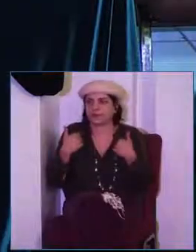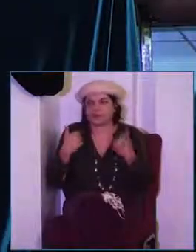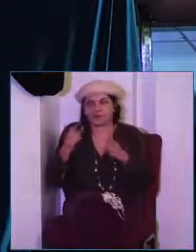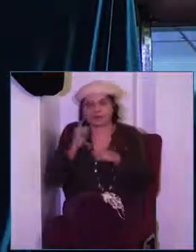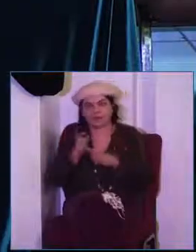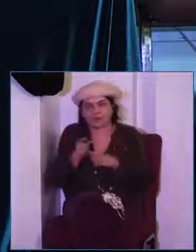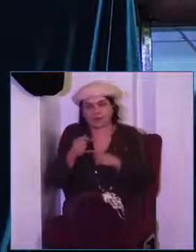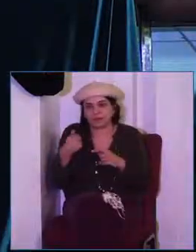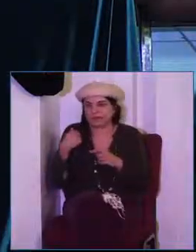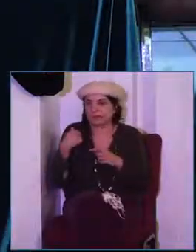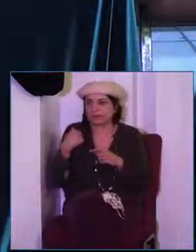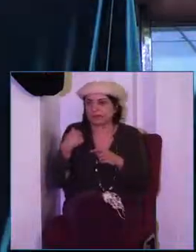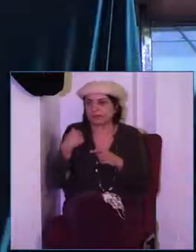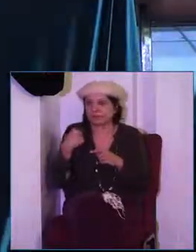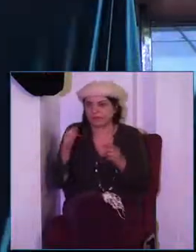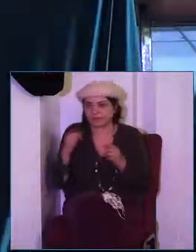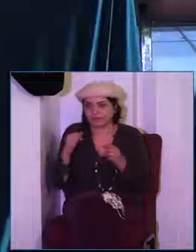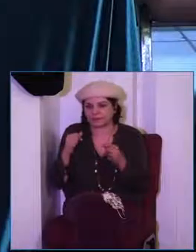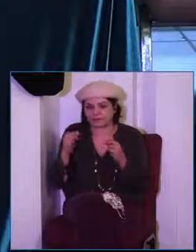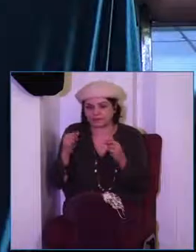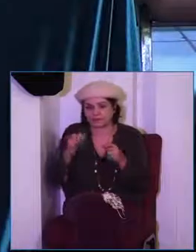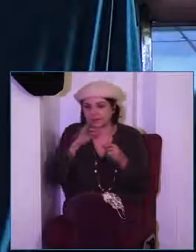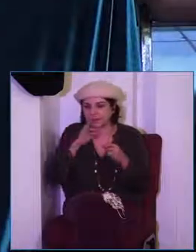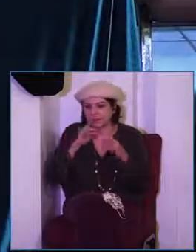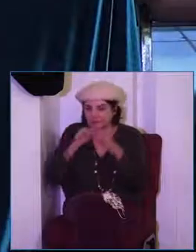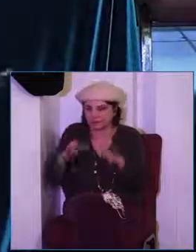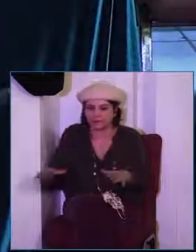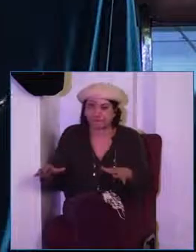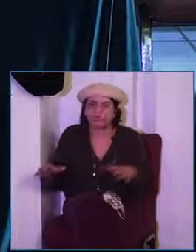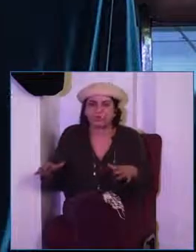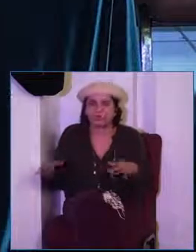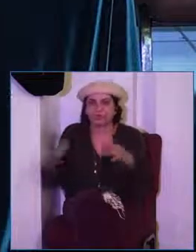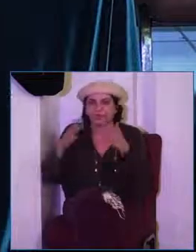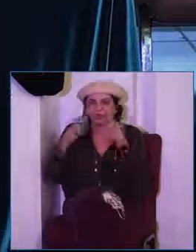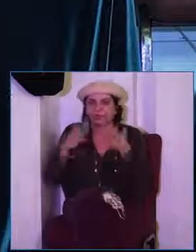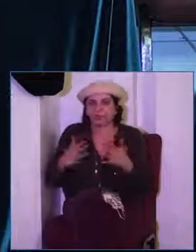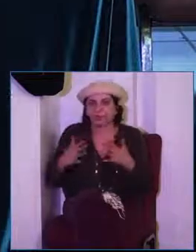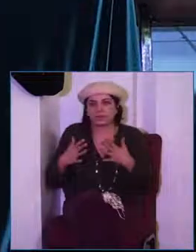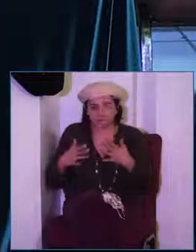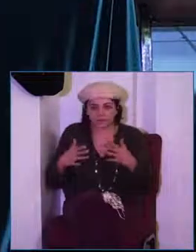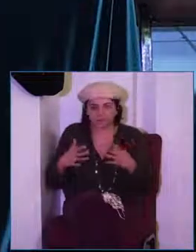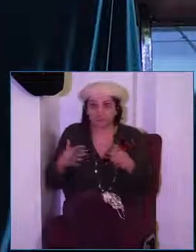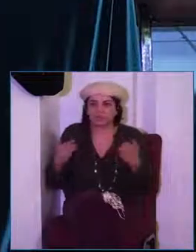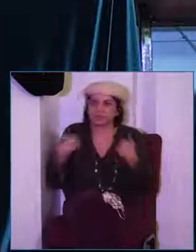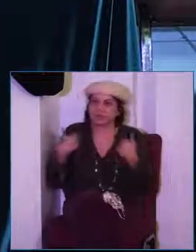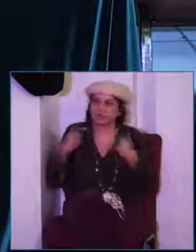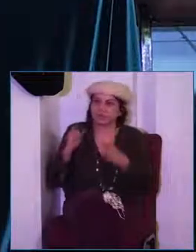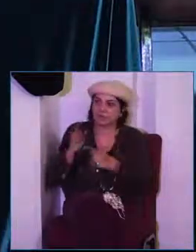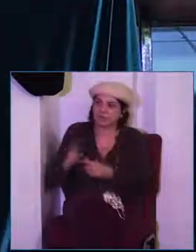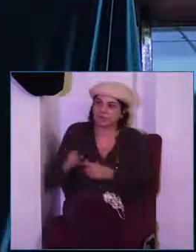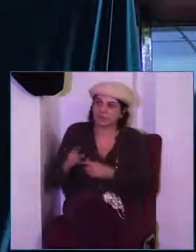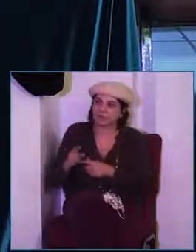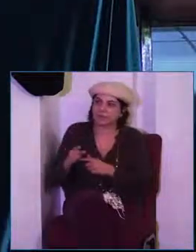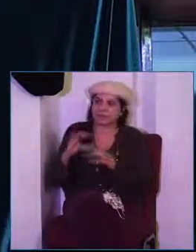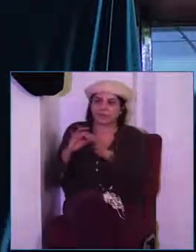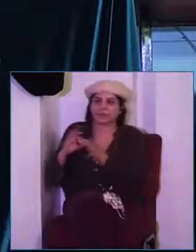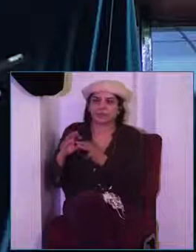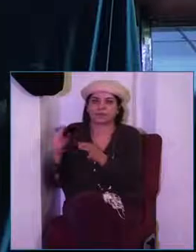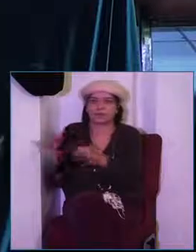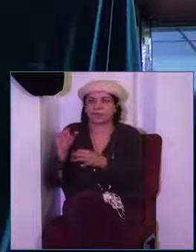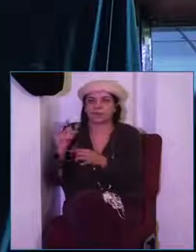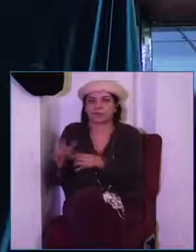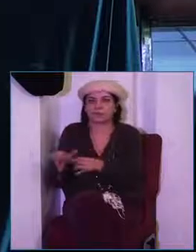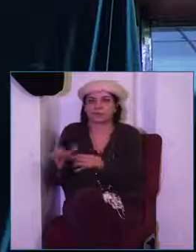mess of sadness. And then we have these moments of joy with